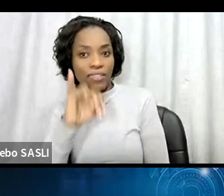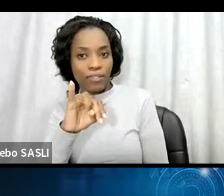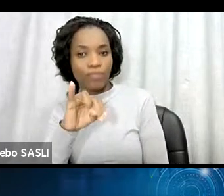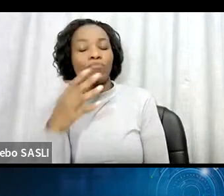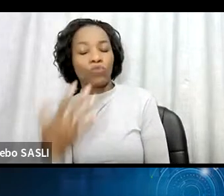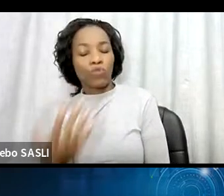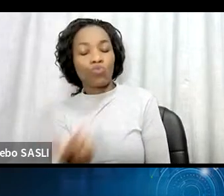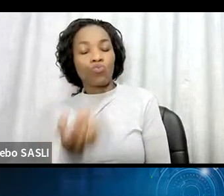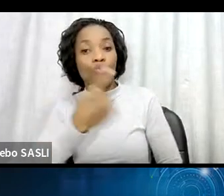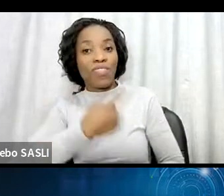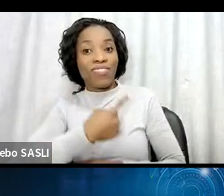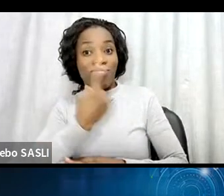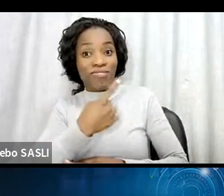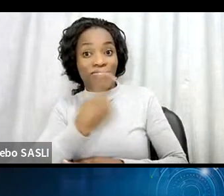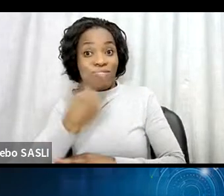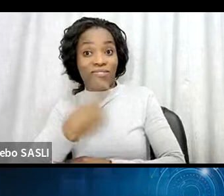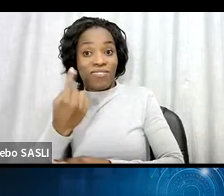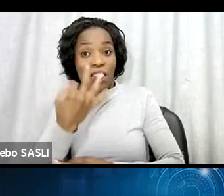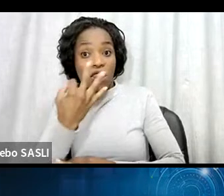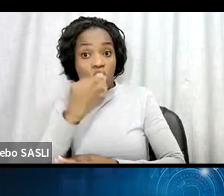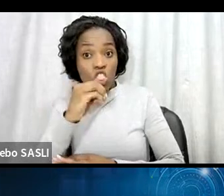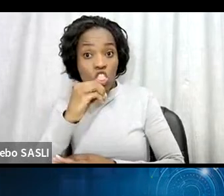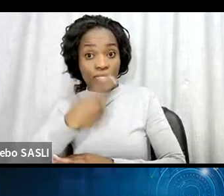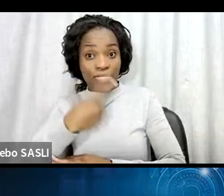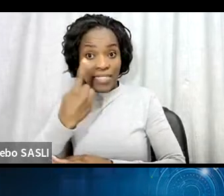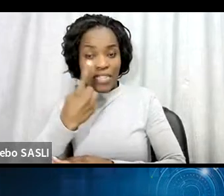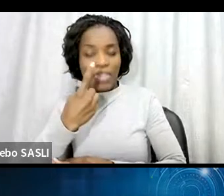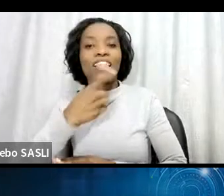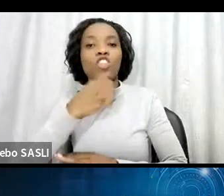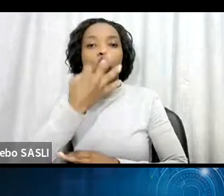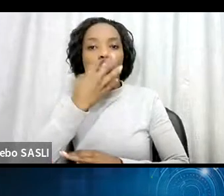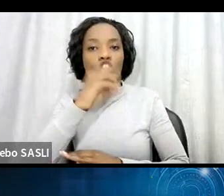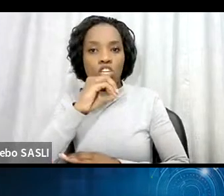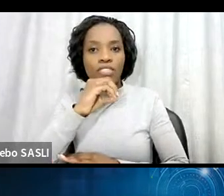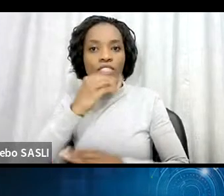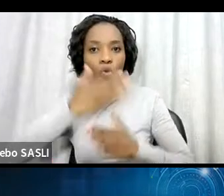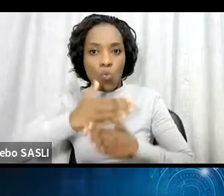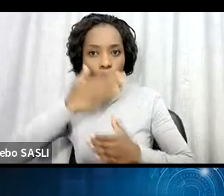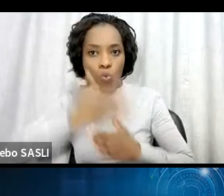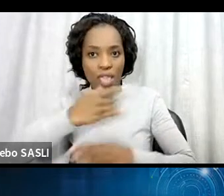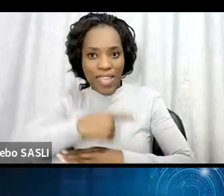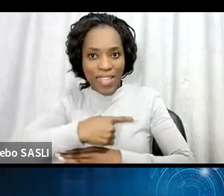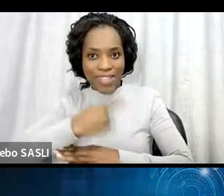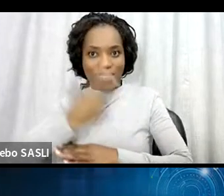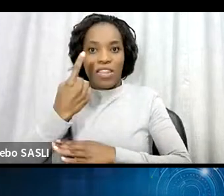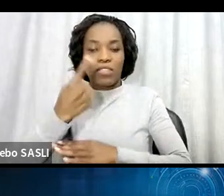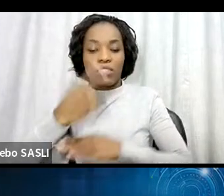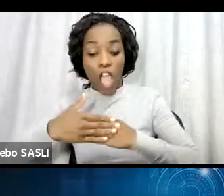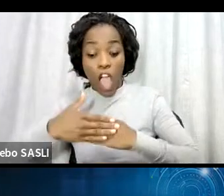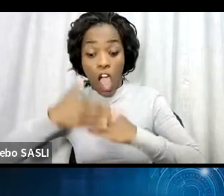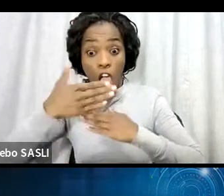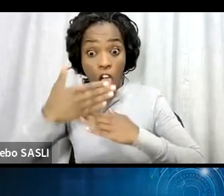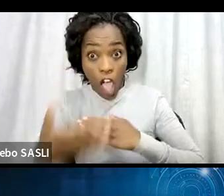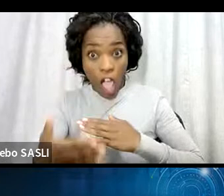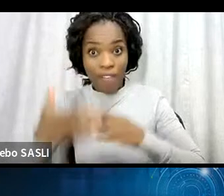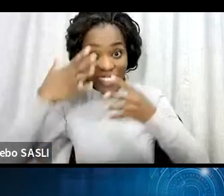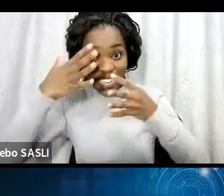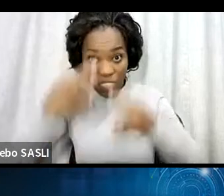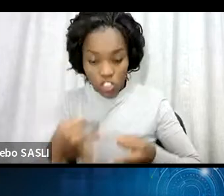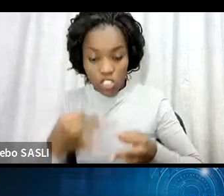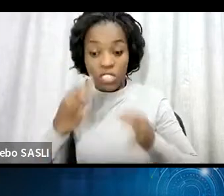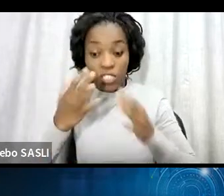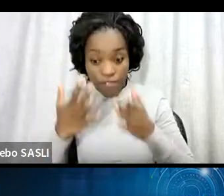30 days, it is 30 working days after the decision has been